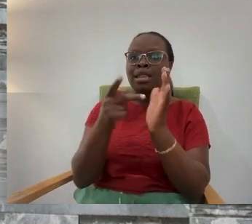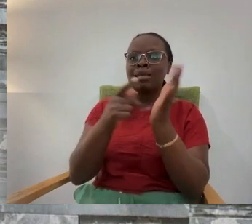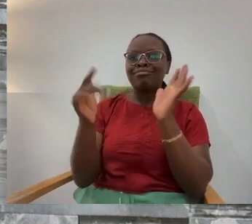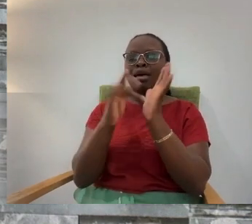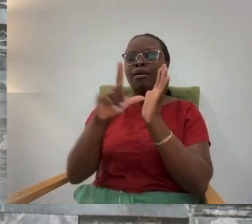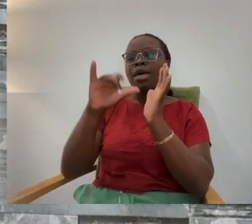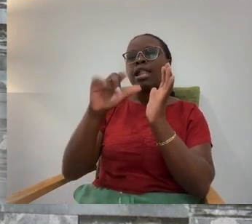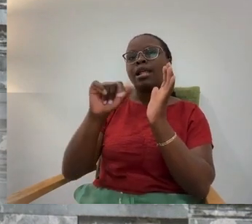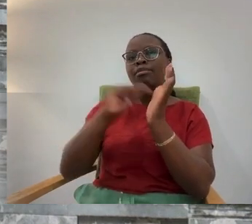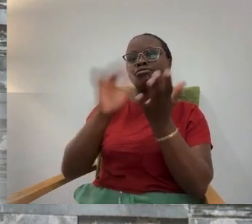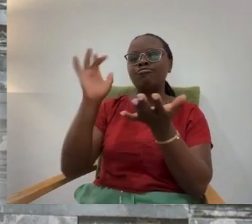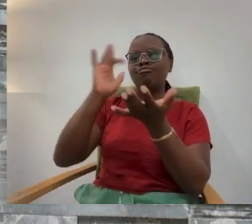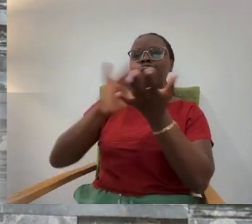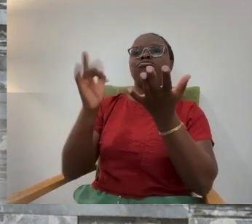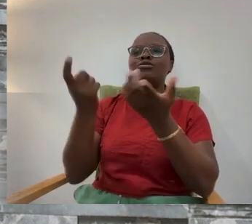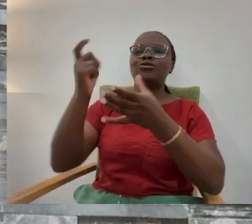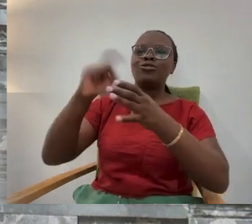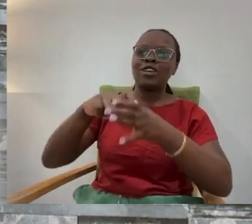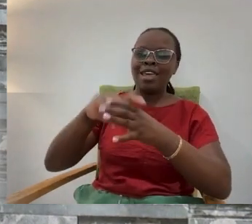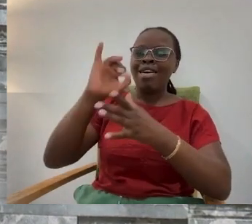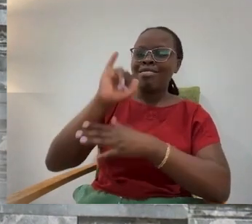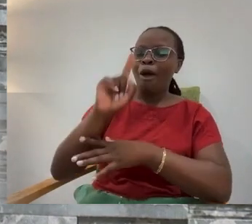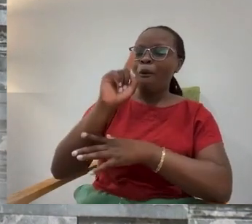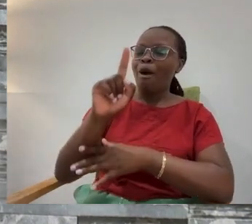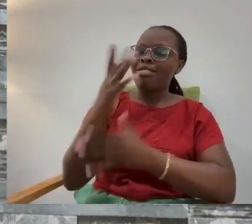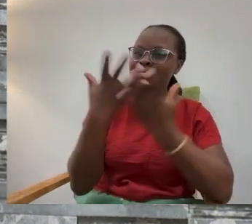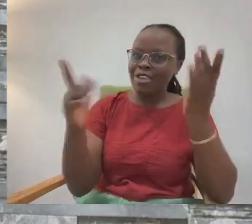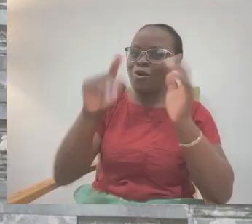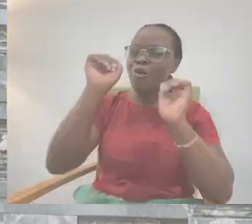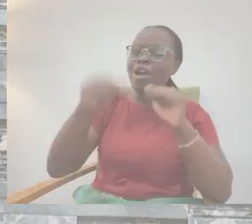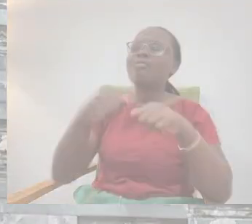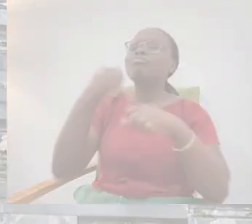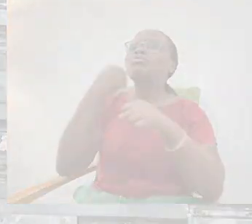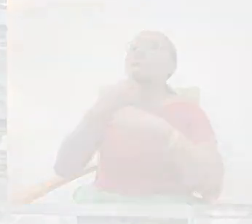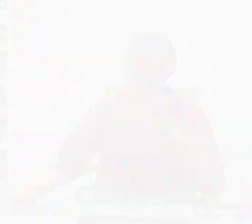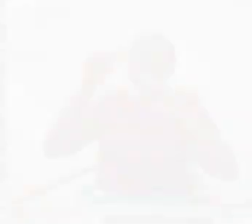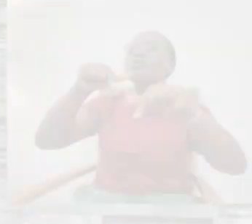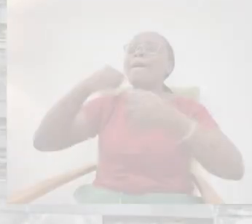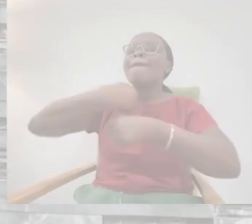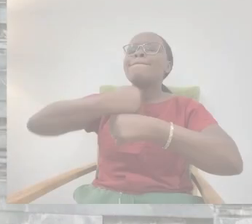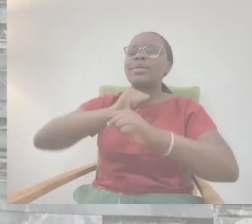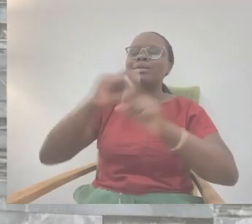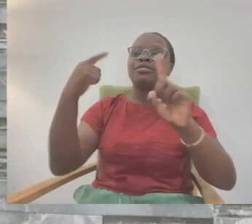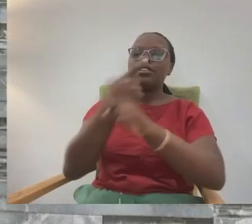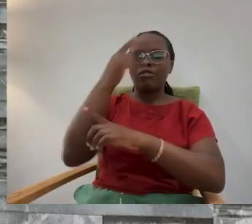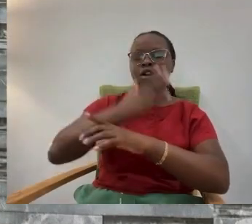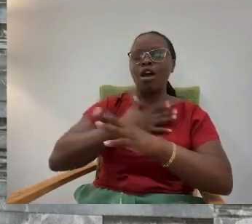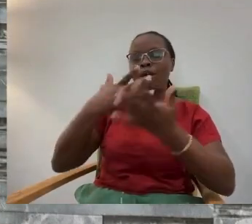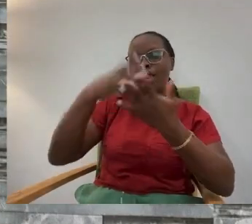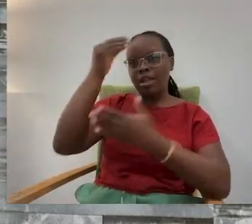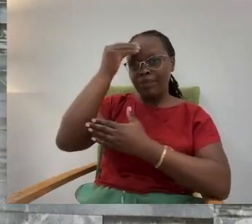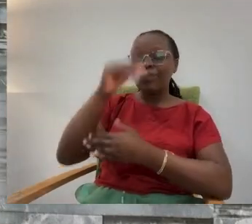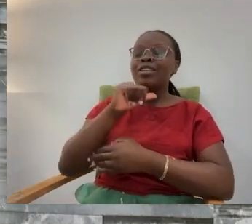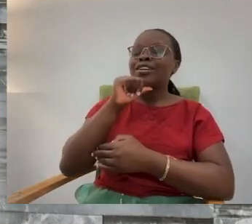and attend. That's the one thing that you can do today to make a difference for our learners. Don't forget, you can reach